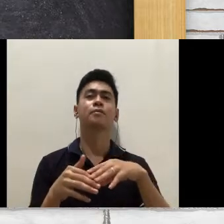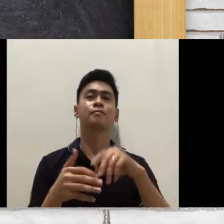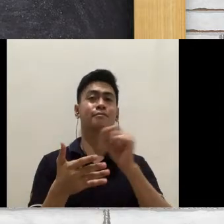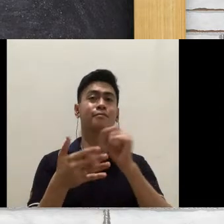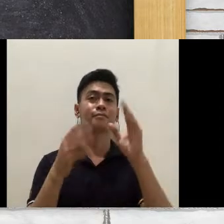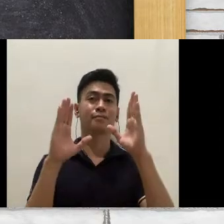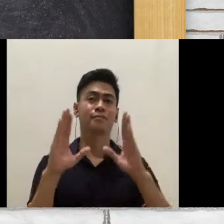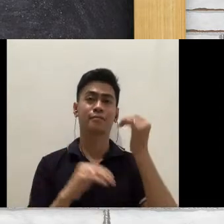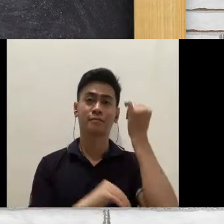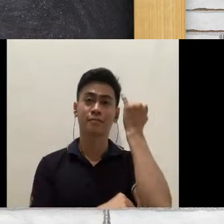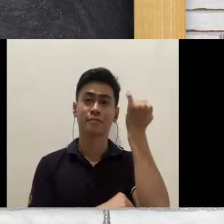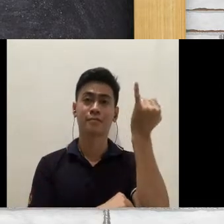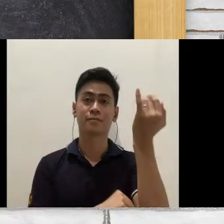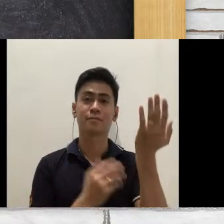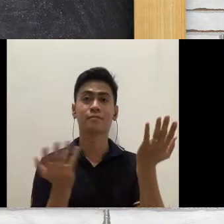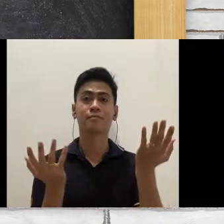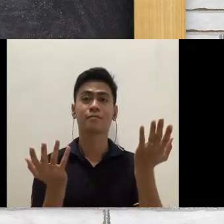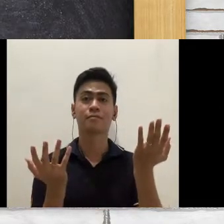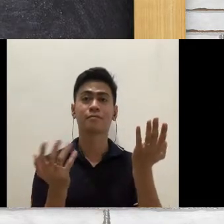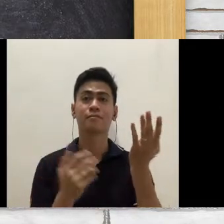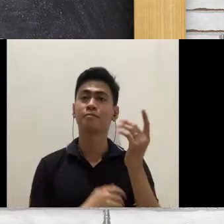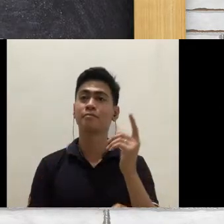writer ideas.